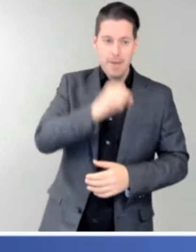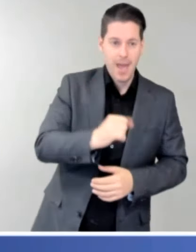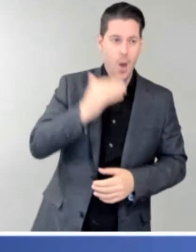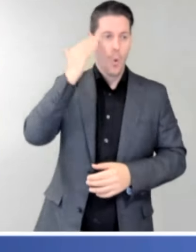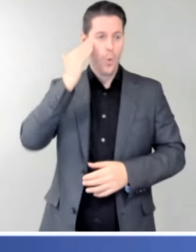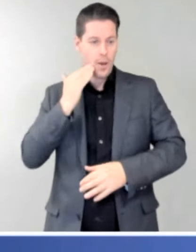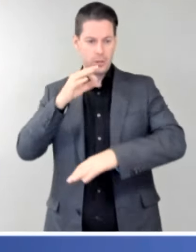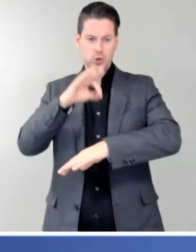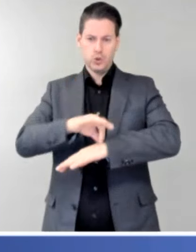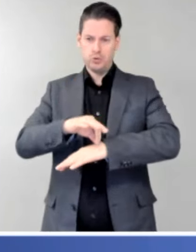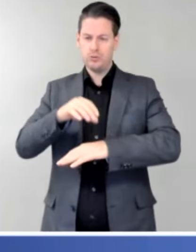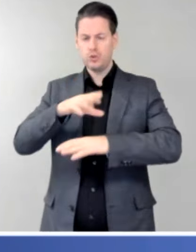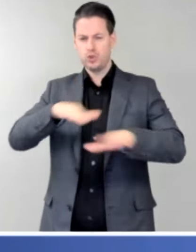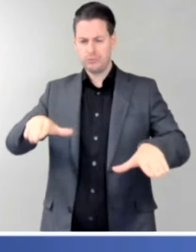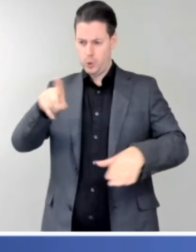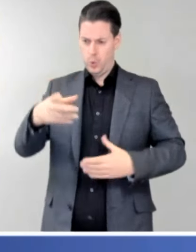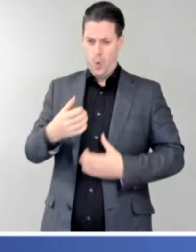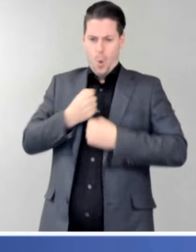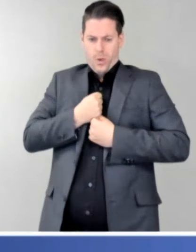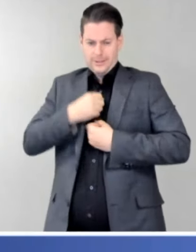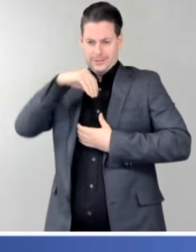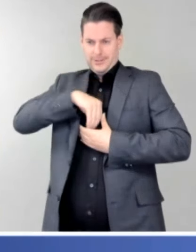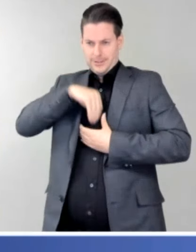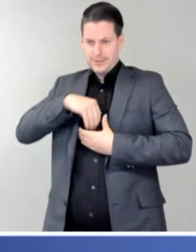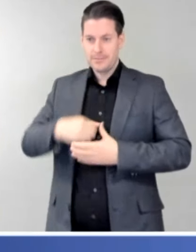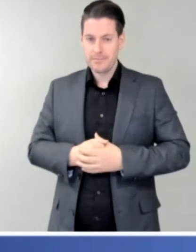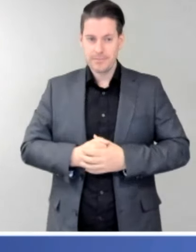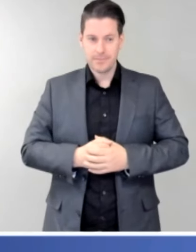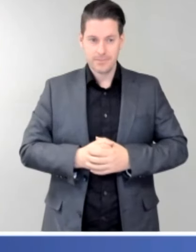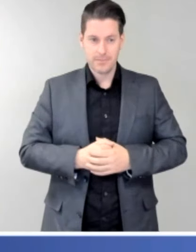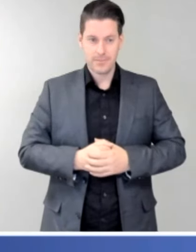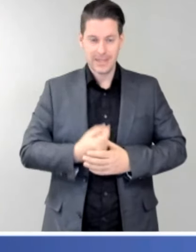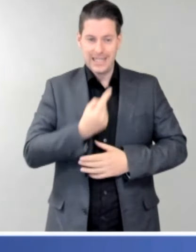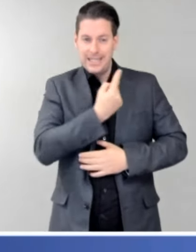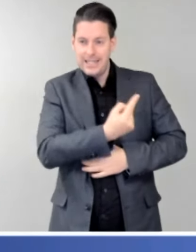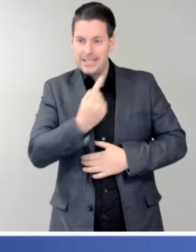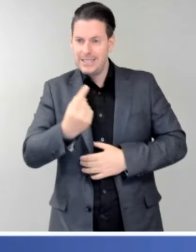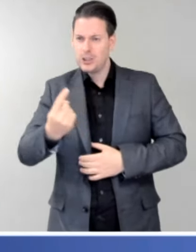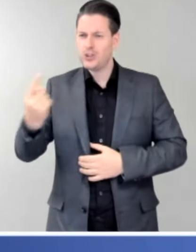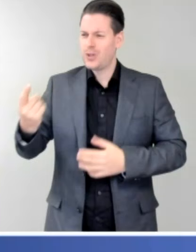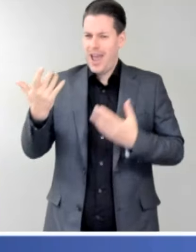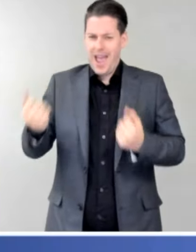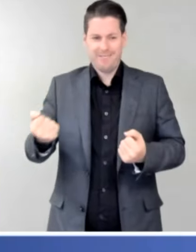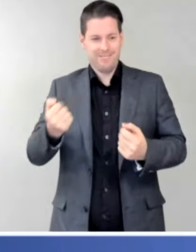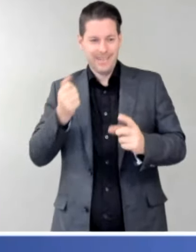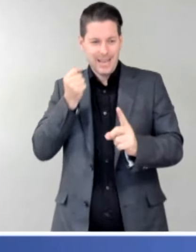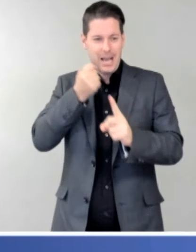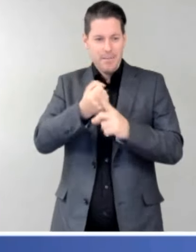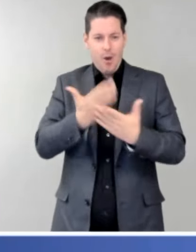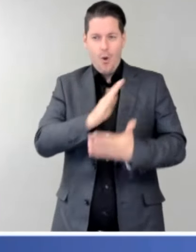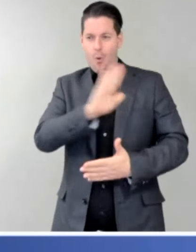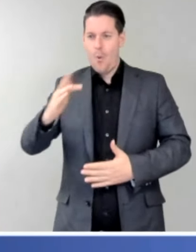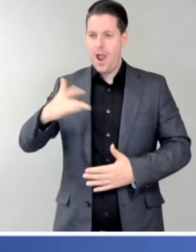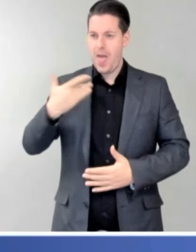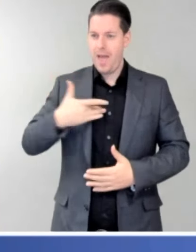you. Each one was cherished for the indelible qualities that define their essence. Some were described